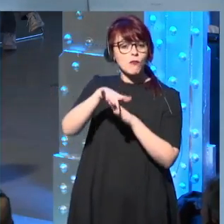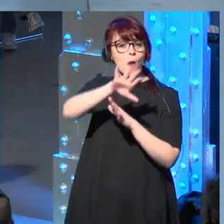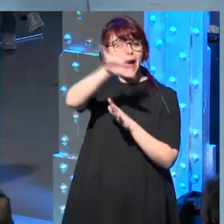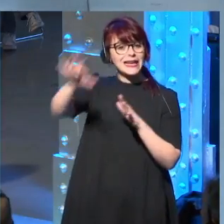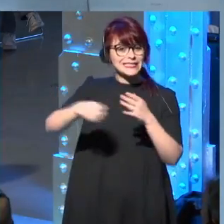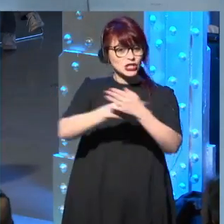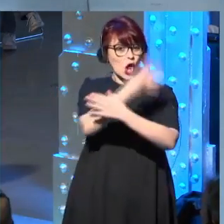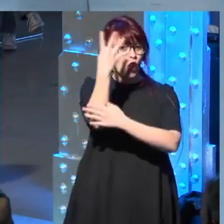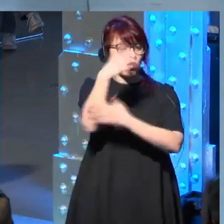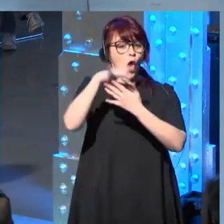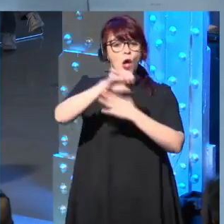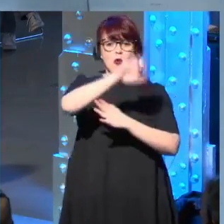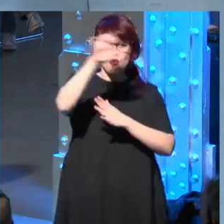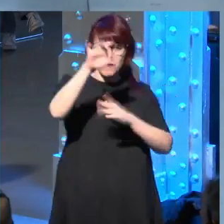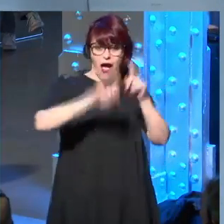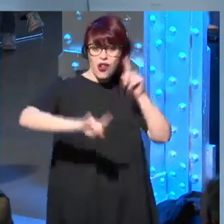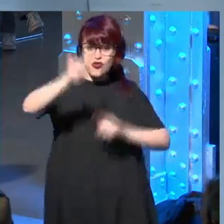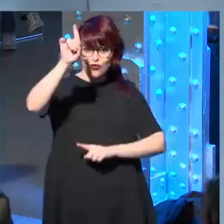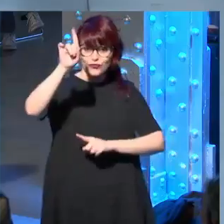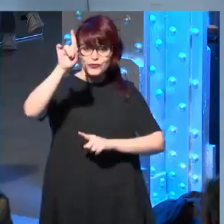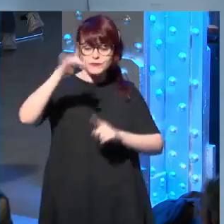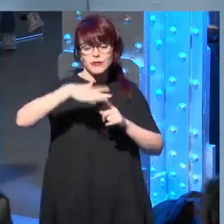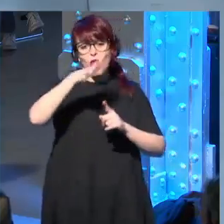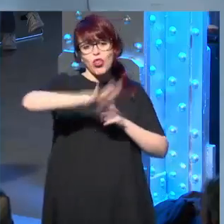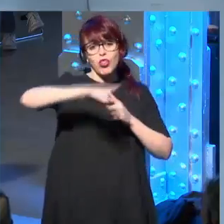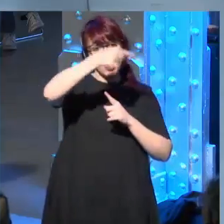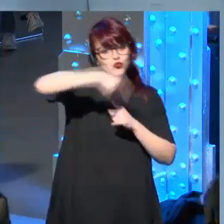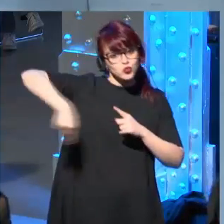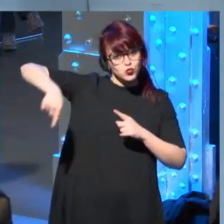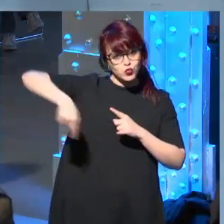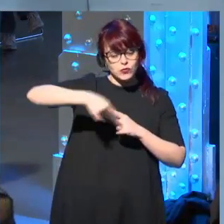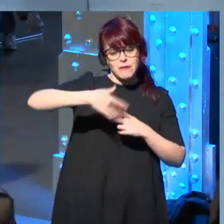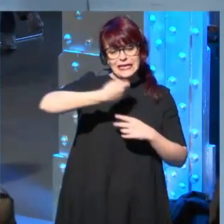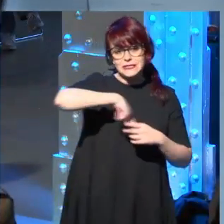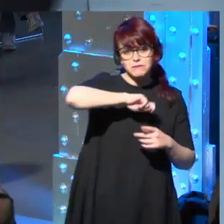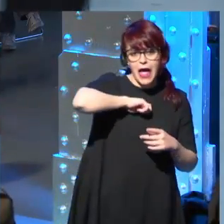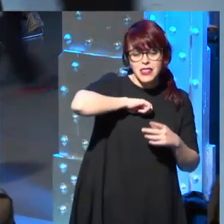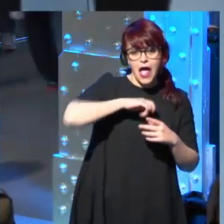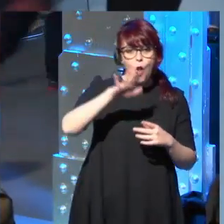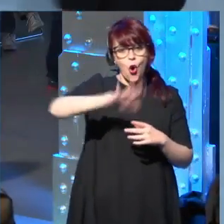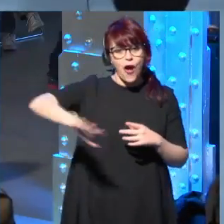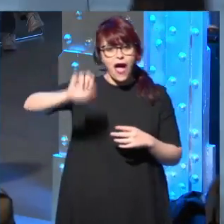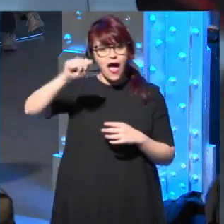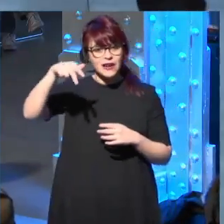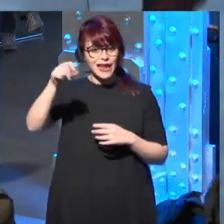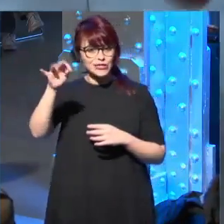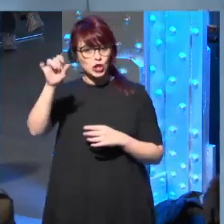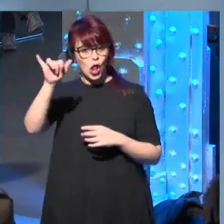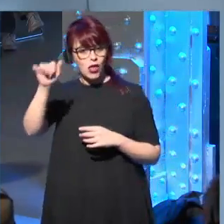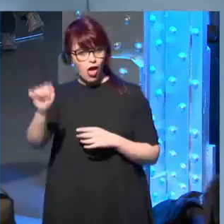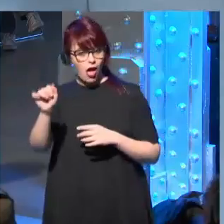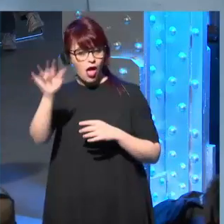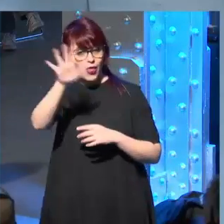South, in say Spain, or in Anatolia, in Turkey, finding water is